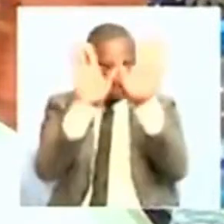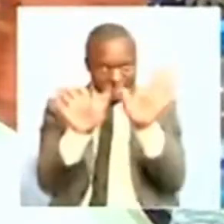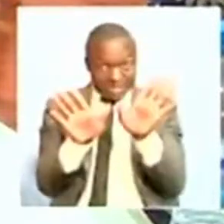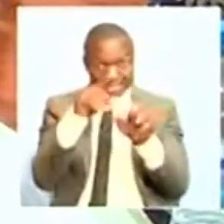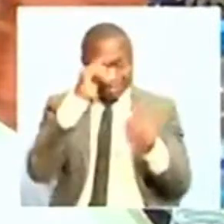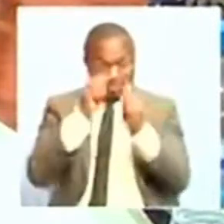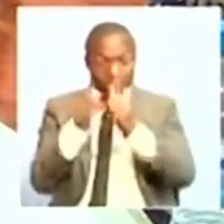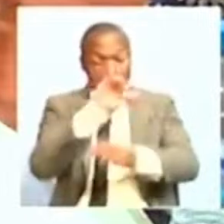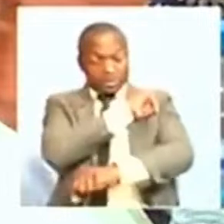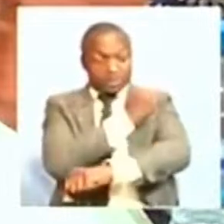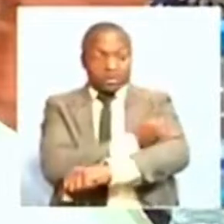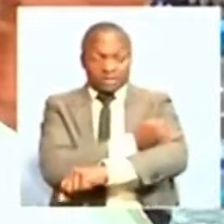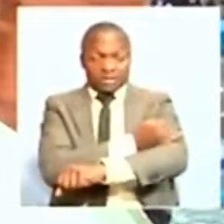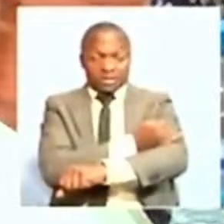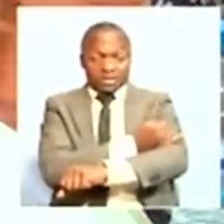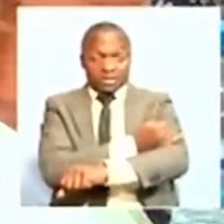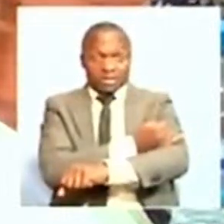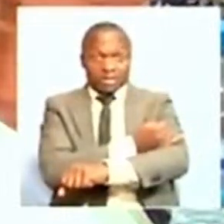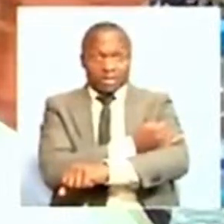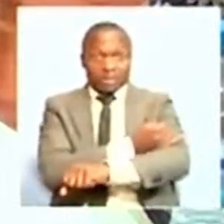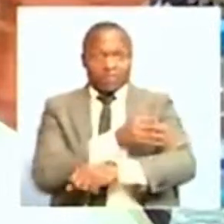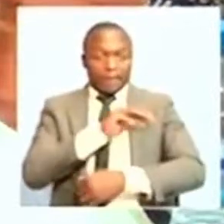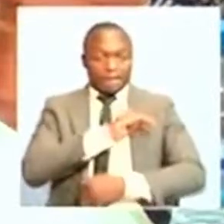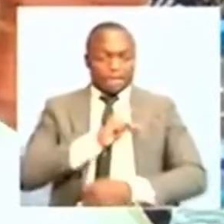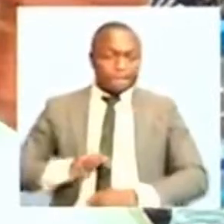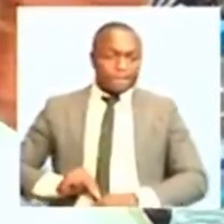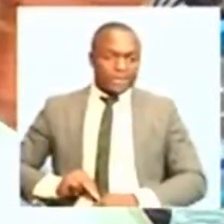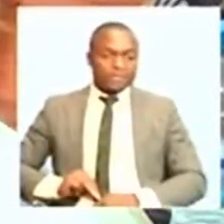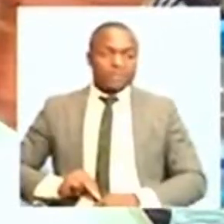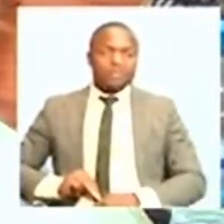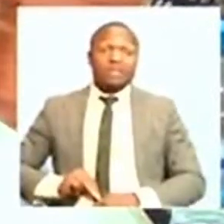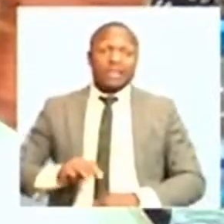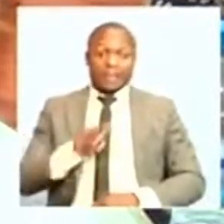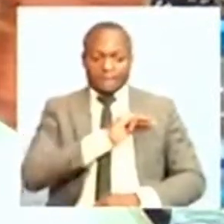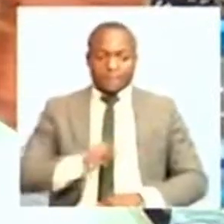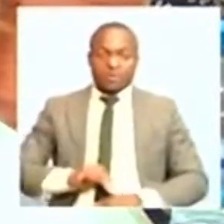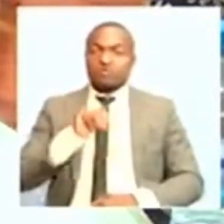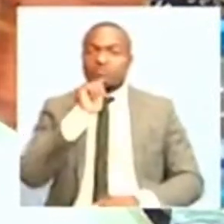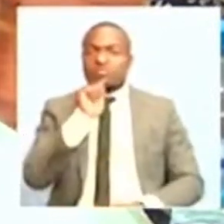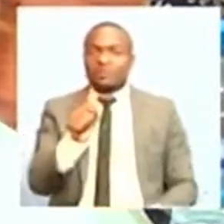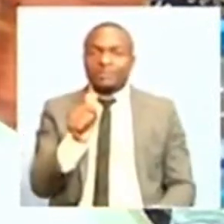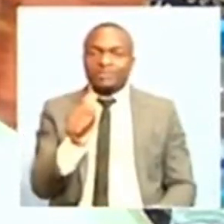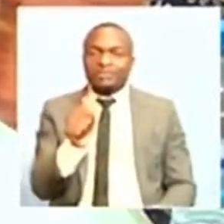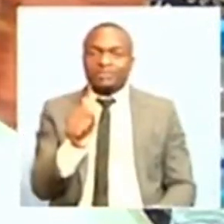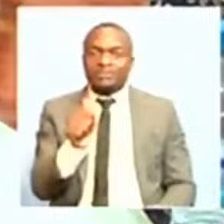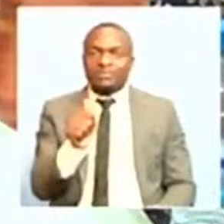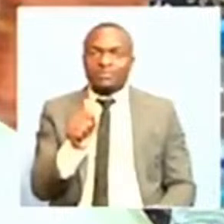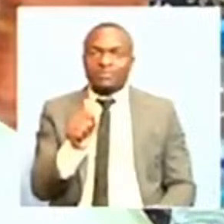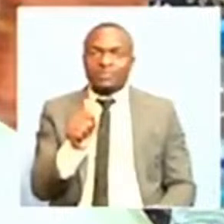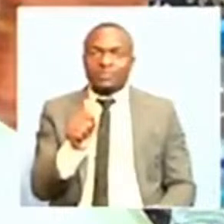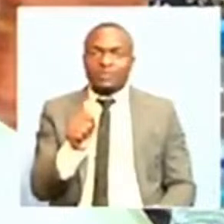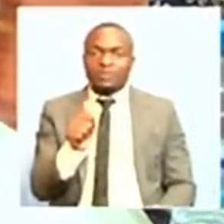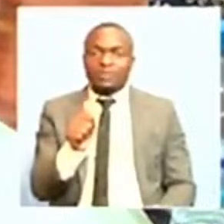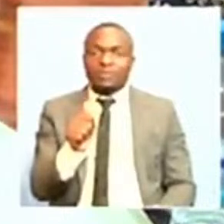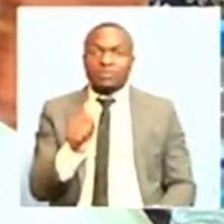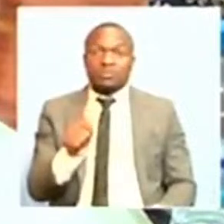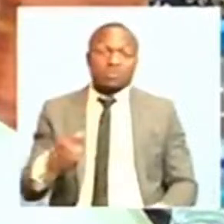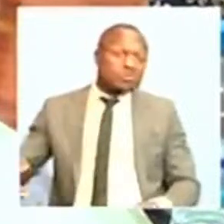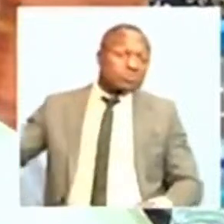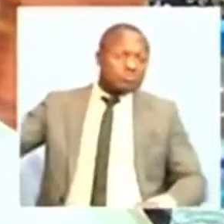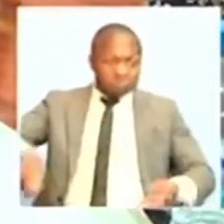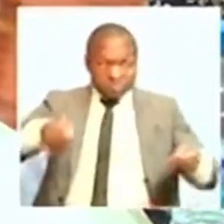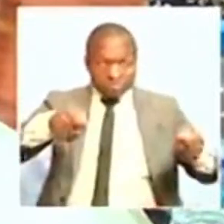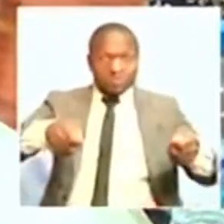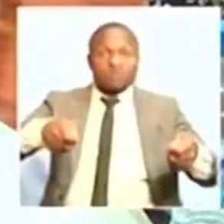the immunity which is being sought is for the member, so that the member does not get sued, isn't